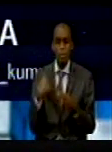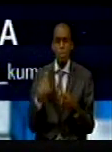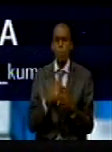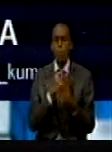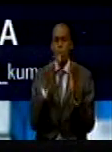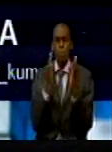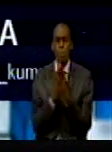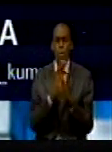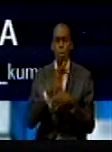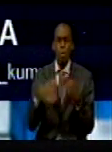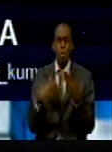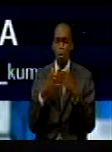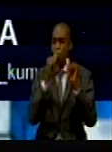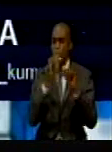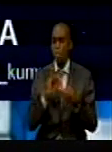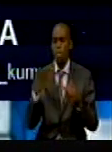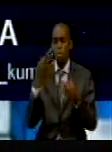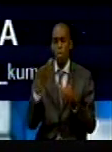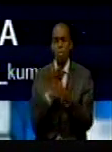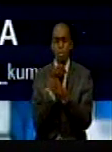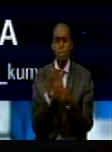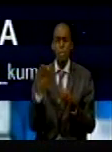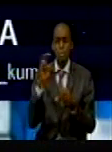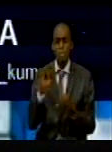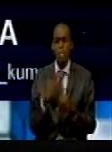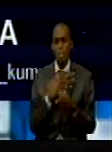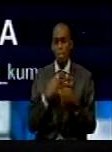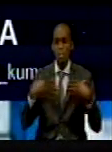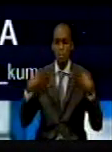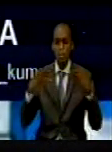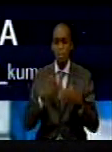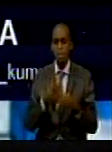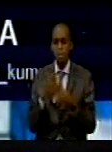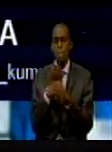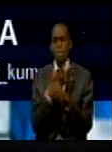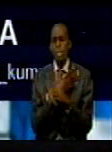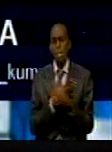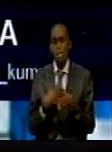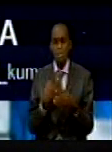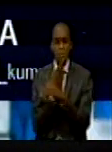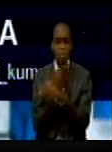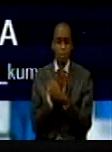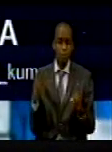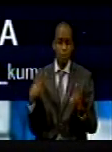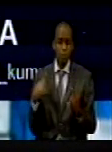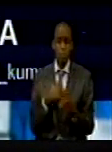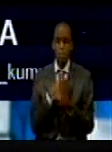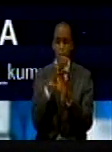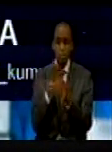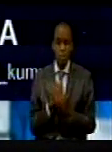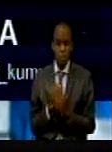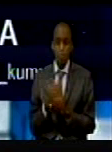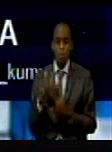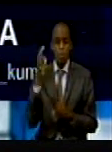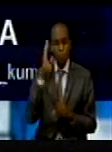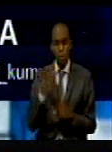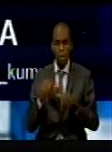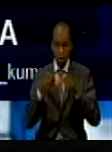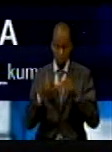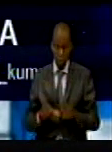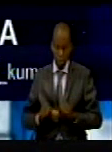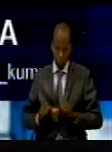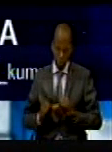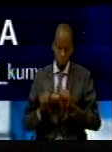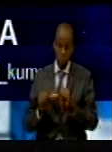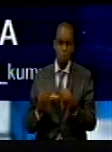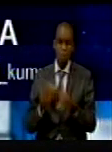we pray all the blessings of salvation, of healing and deliverance that we have received we abide, abound, and be permanent in